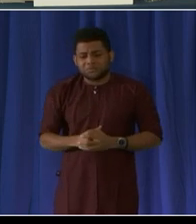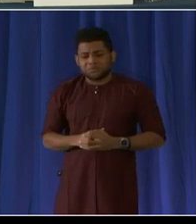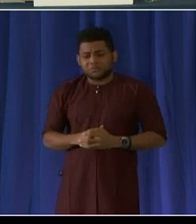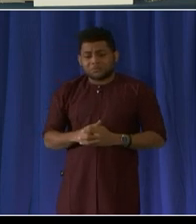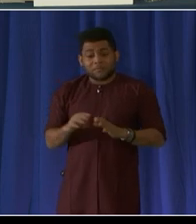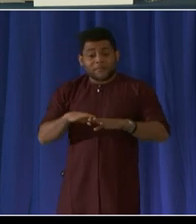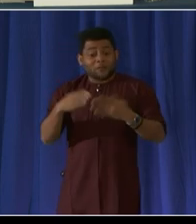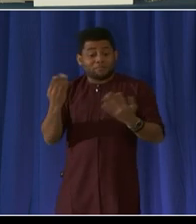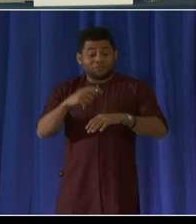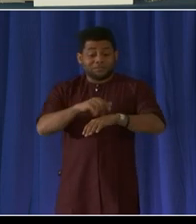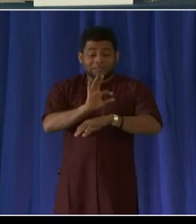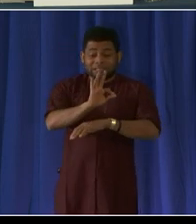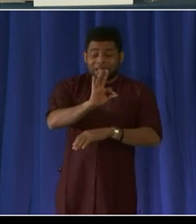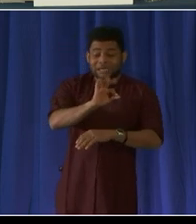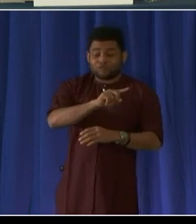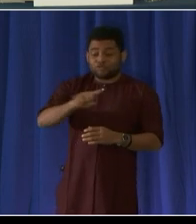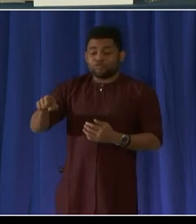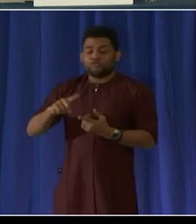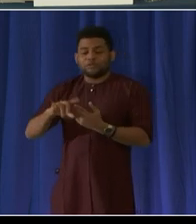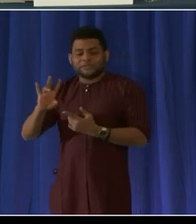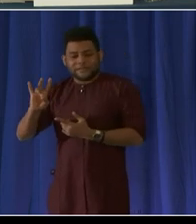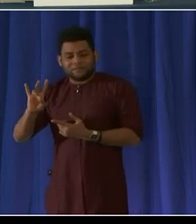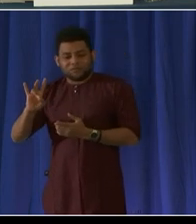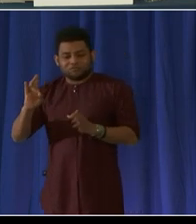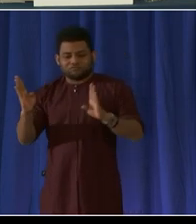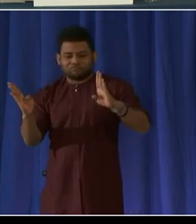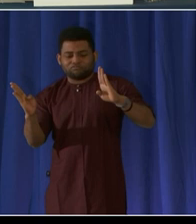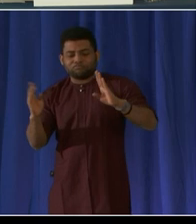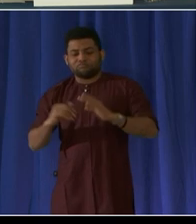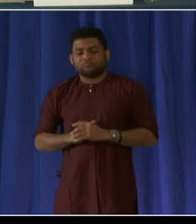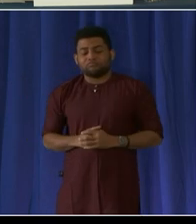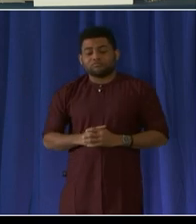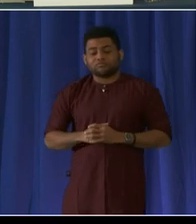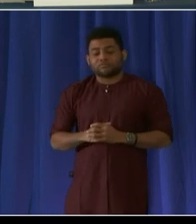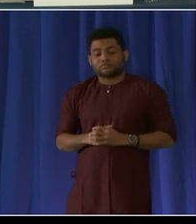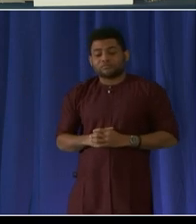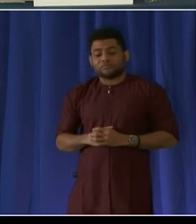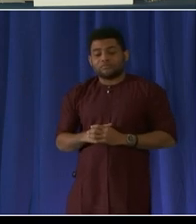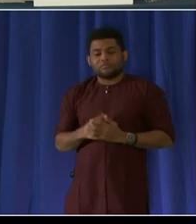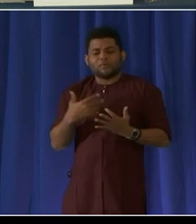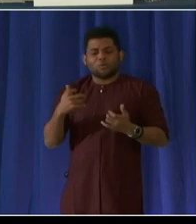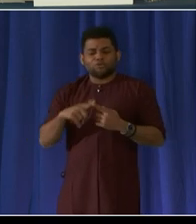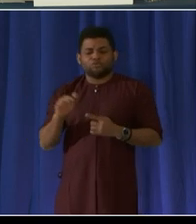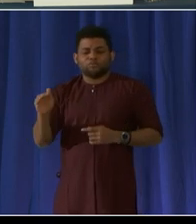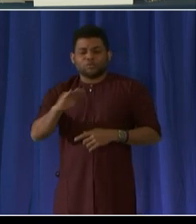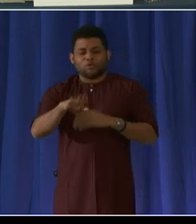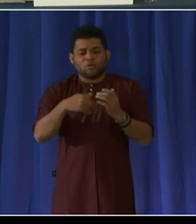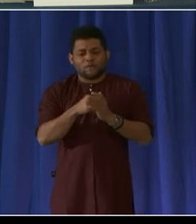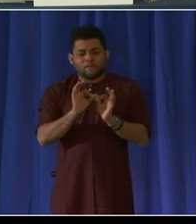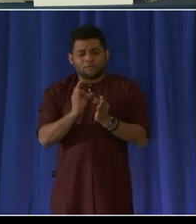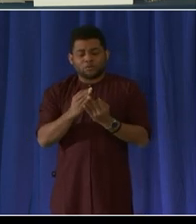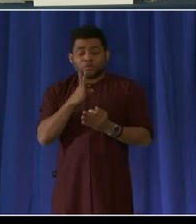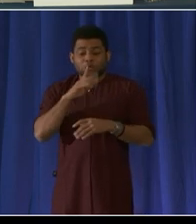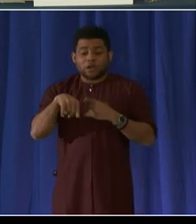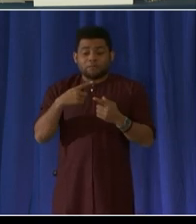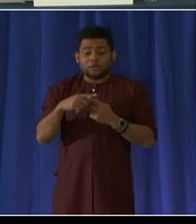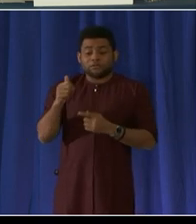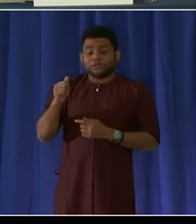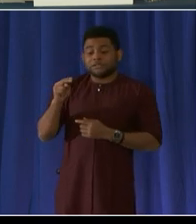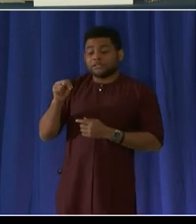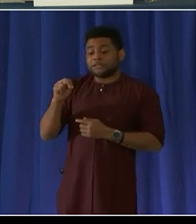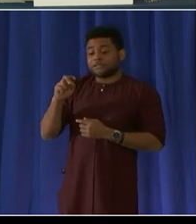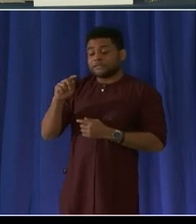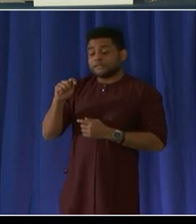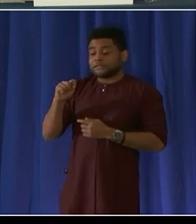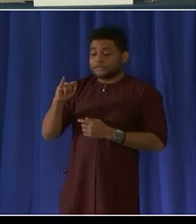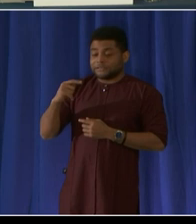in the morning at 9 a.m. and open to 7 p.m. in the evening. We do want to remind families as we speak of our antigen-based kits that we